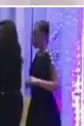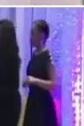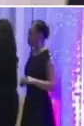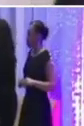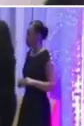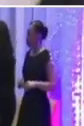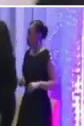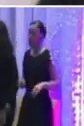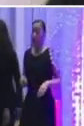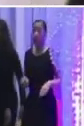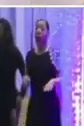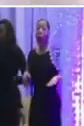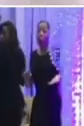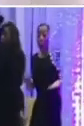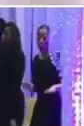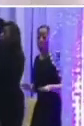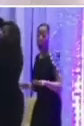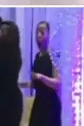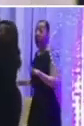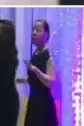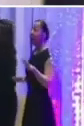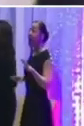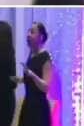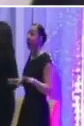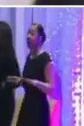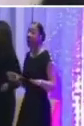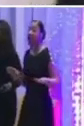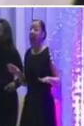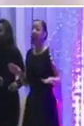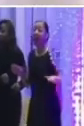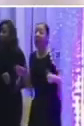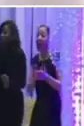Oh, happy day.